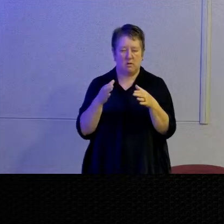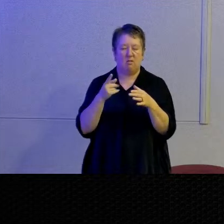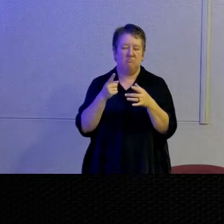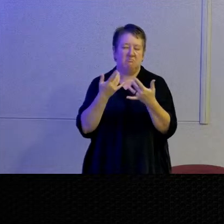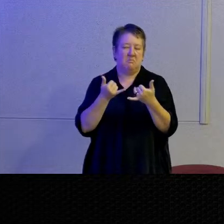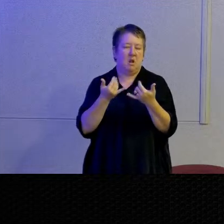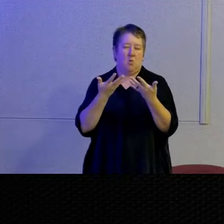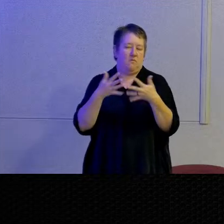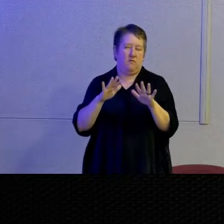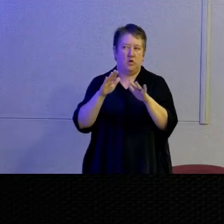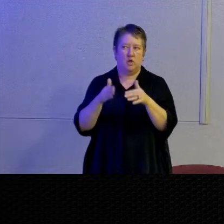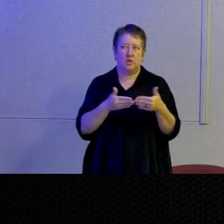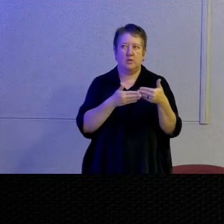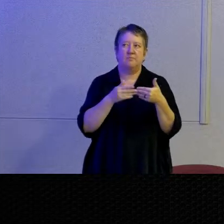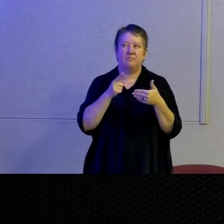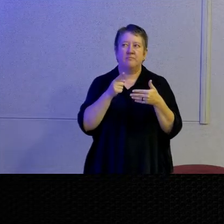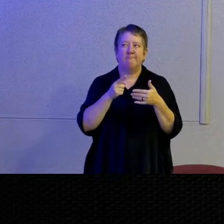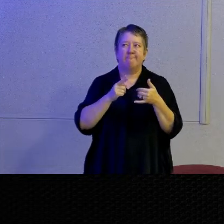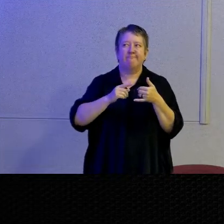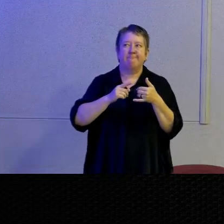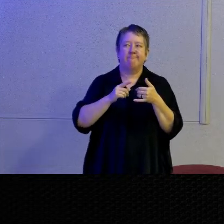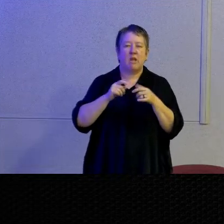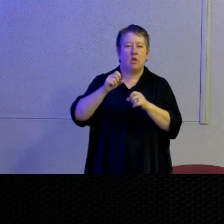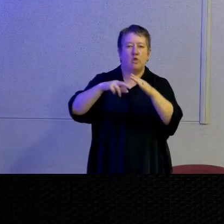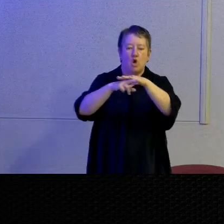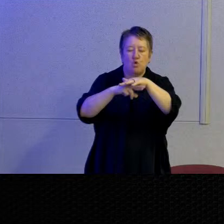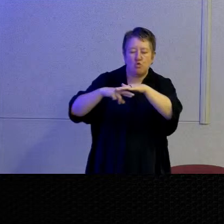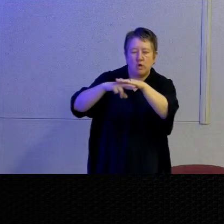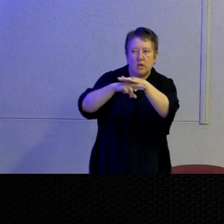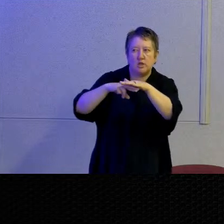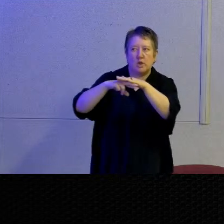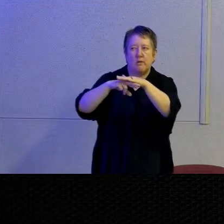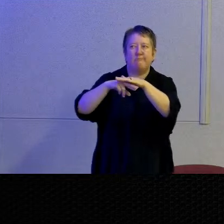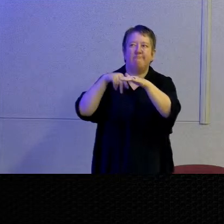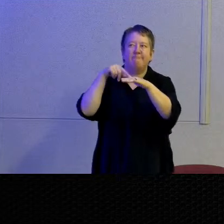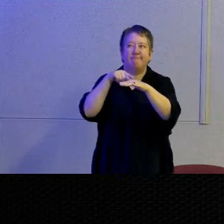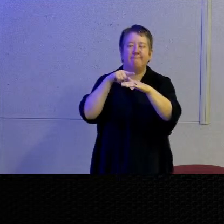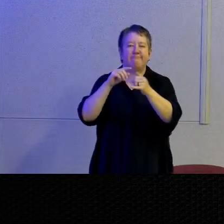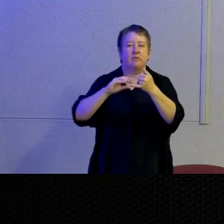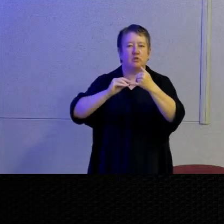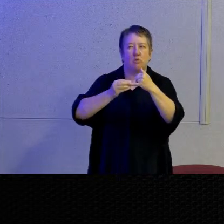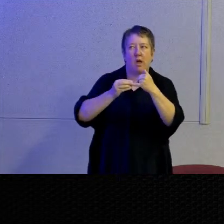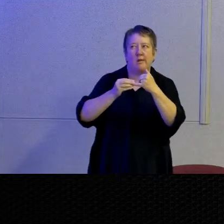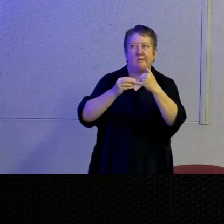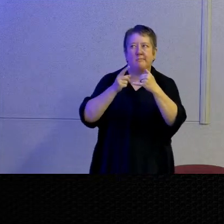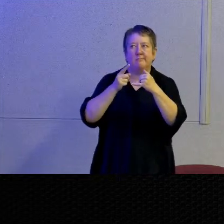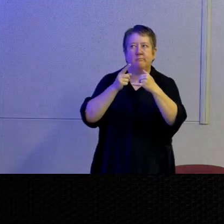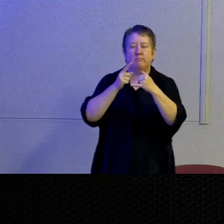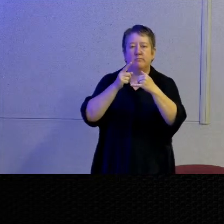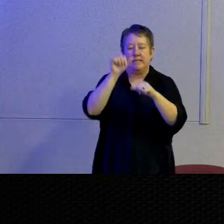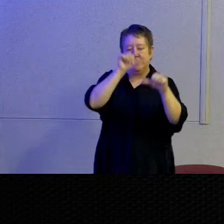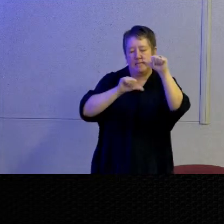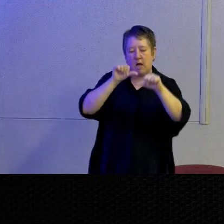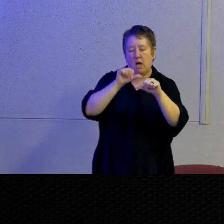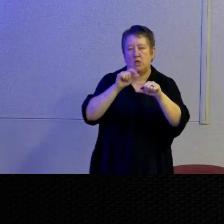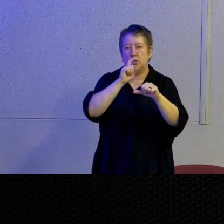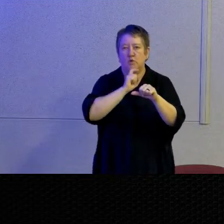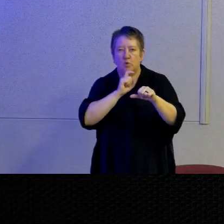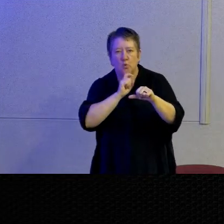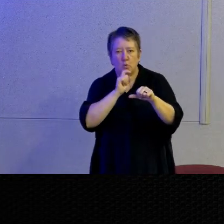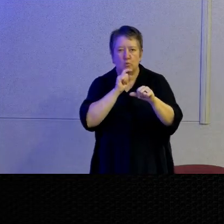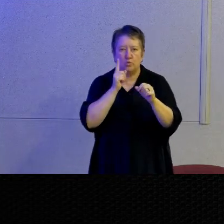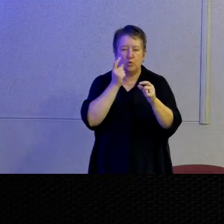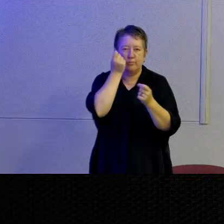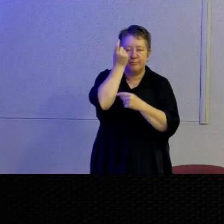science understanding in the region. So they're talking about Sesame. The project is very special. Each of us brings its own history, its